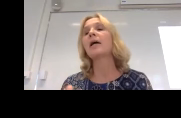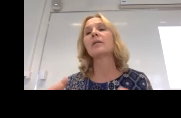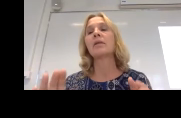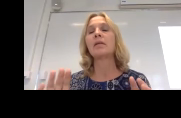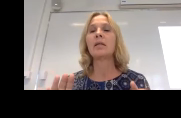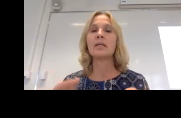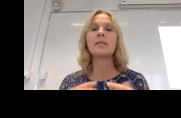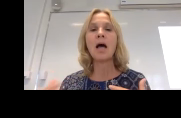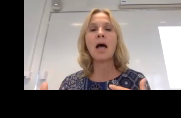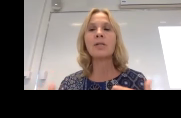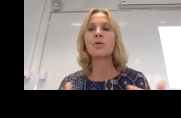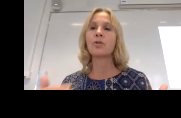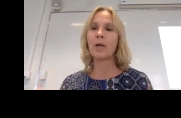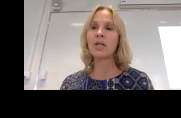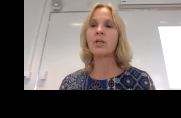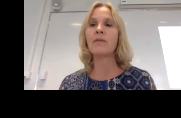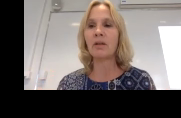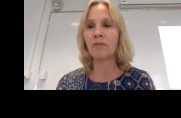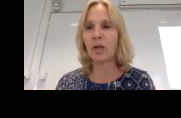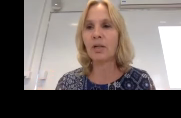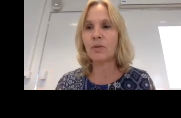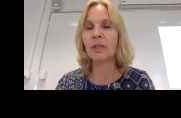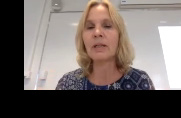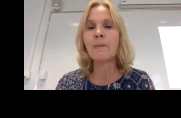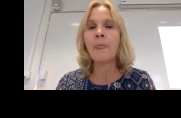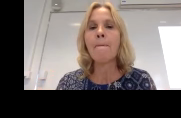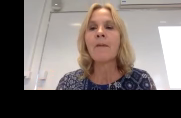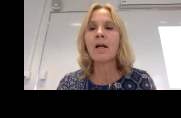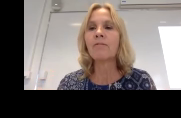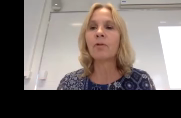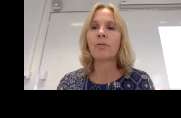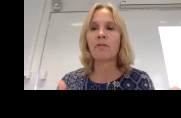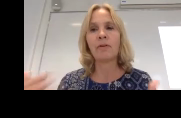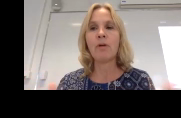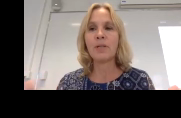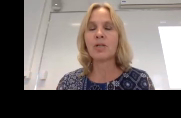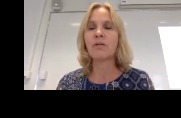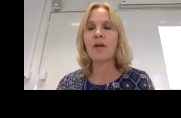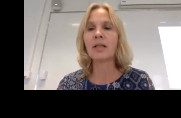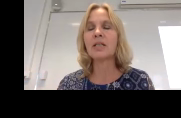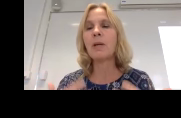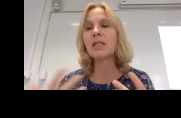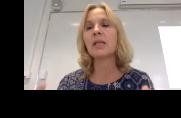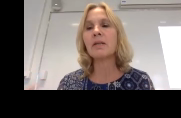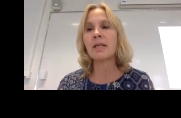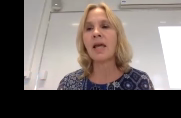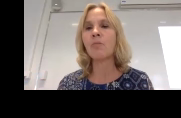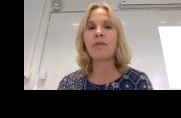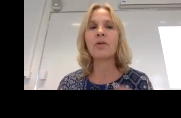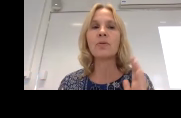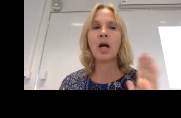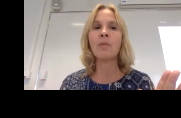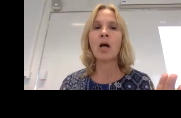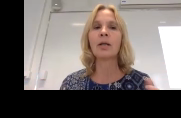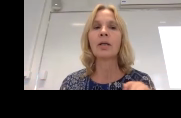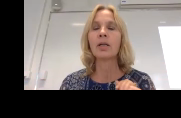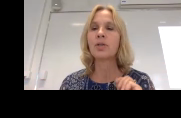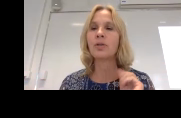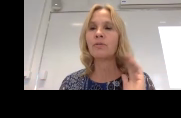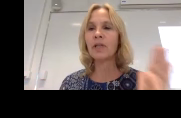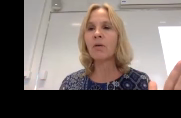look at the size or the duration of the N400 for the repetition effect, it's basically the same whether you time